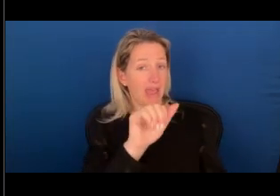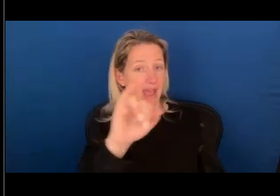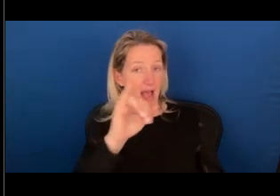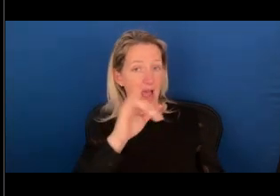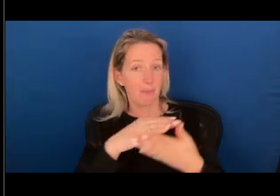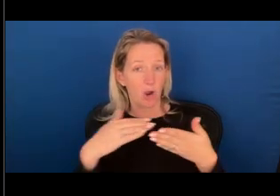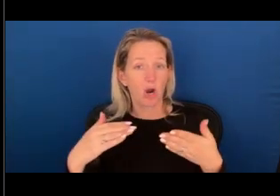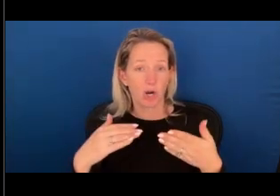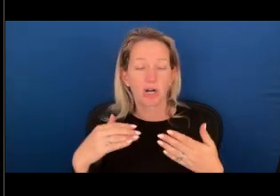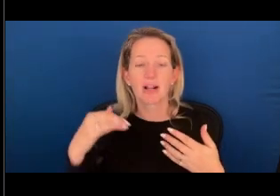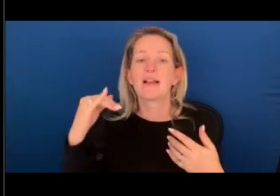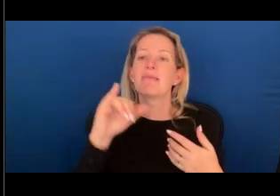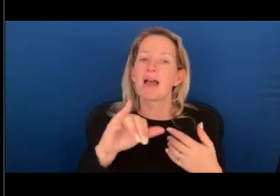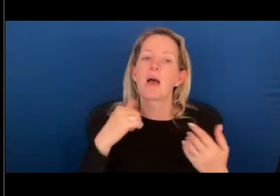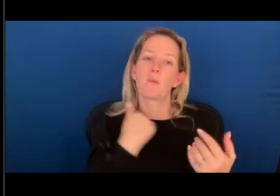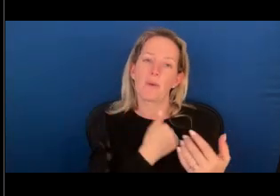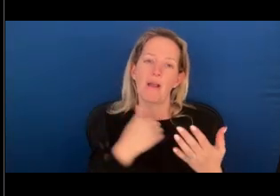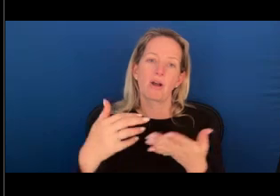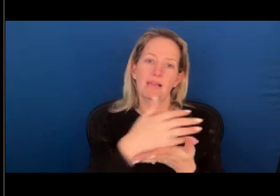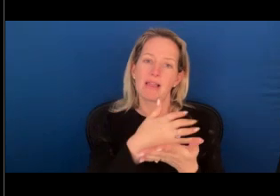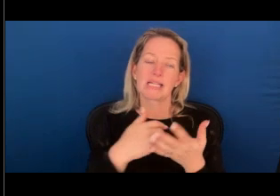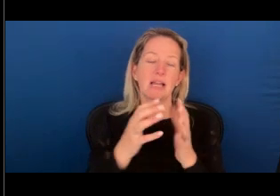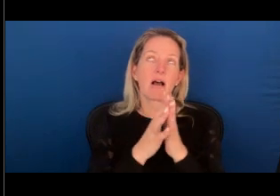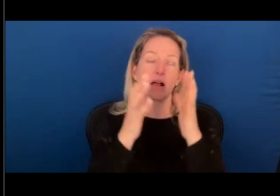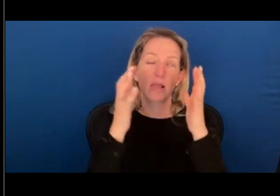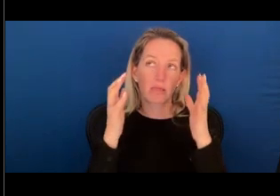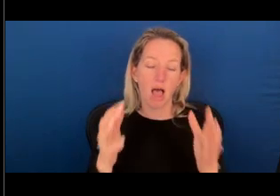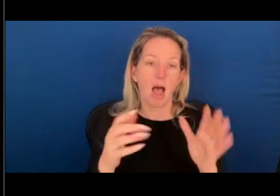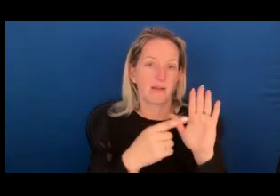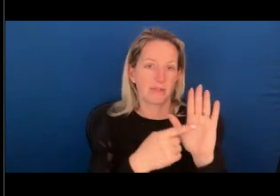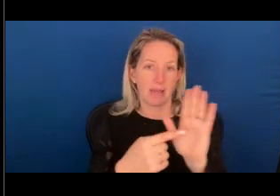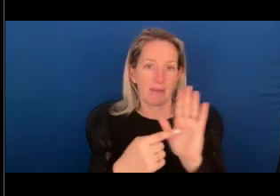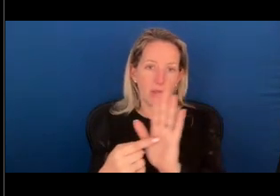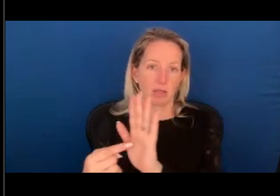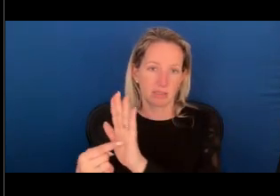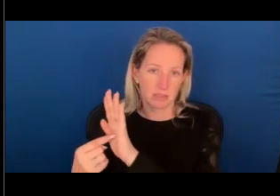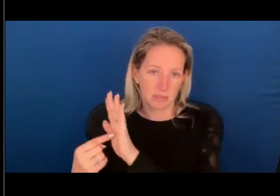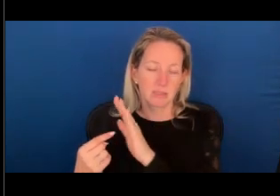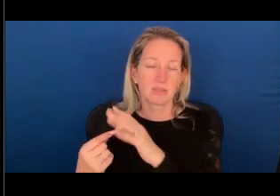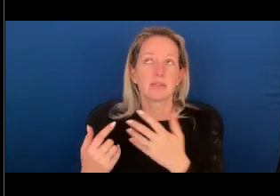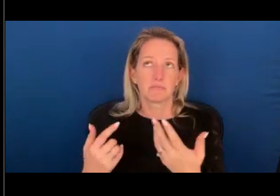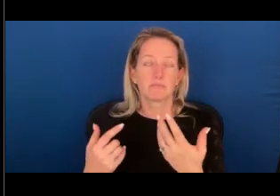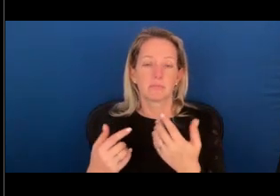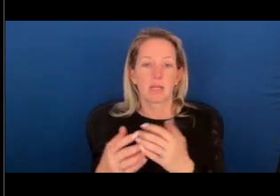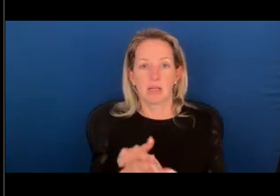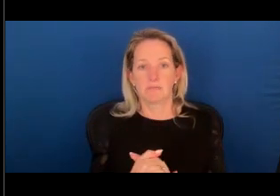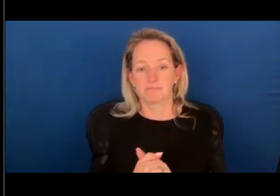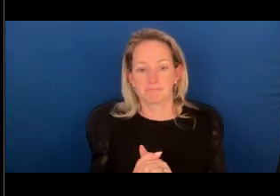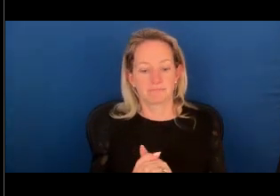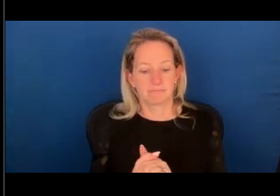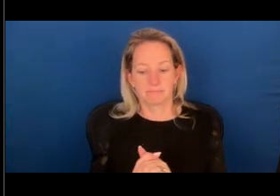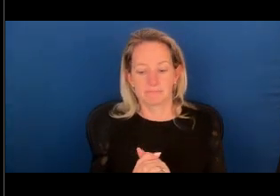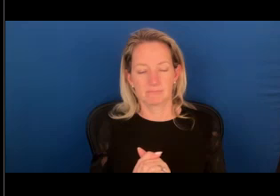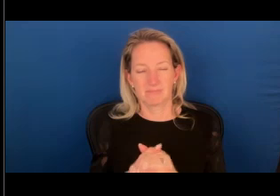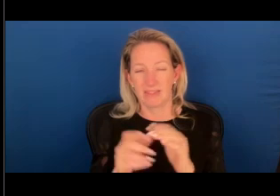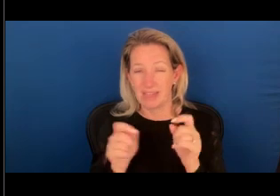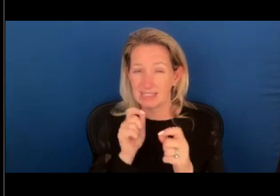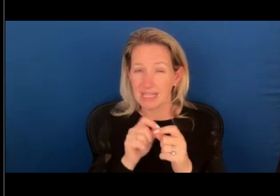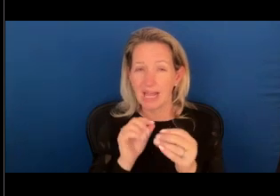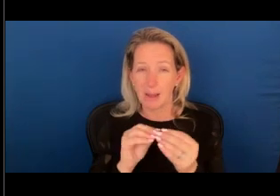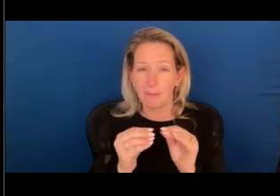well, we are collecting a lot of samples, and by a lot of samples, they are probably. I have the exact number